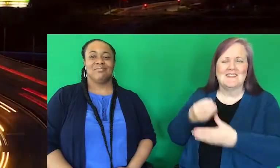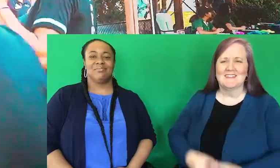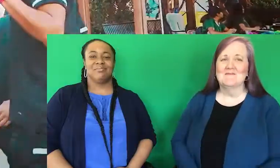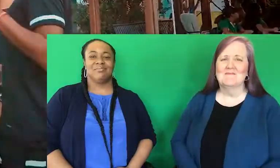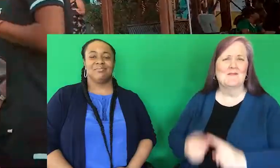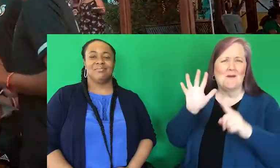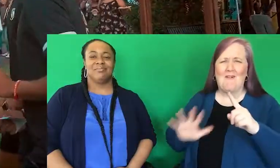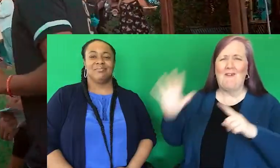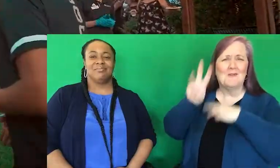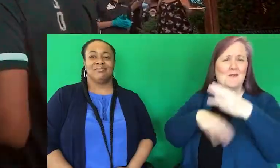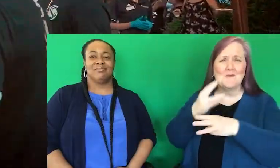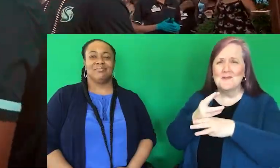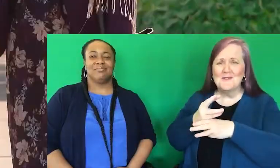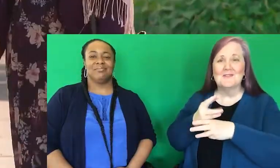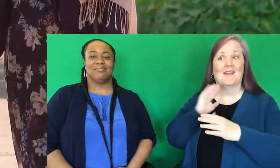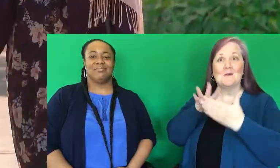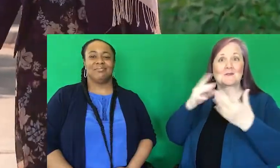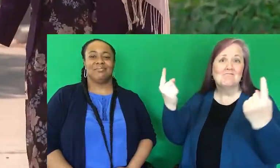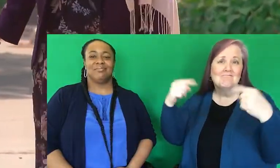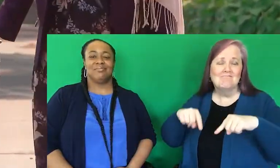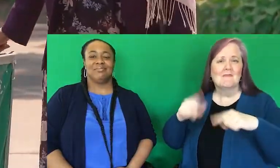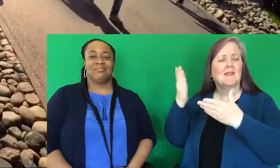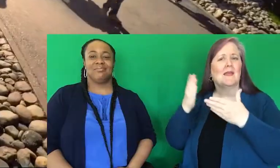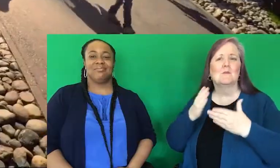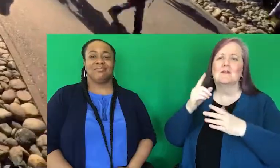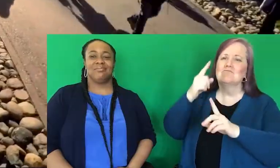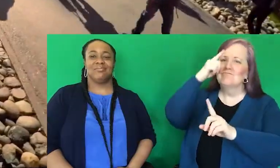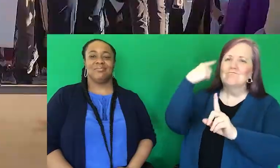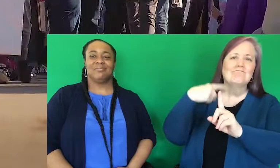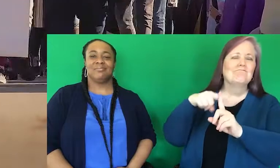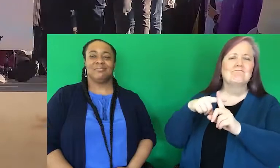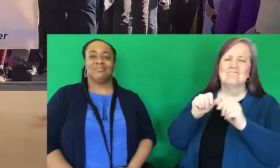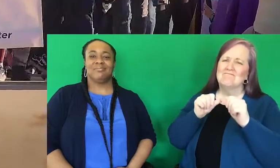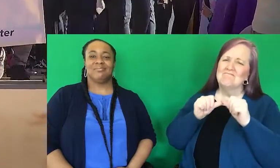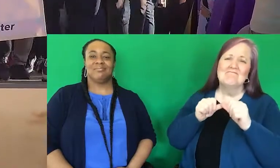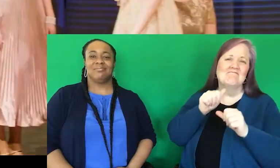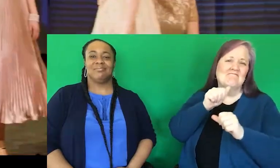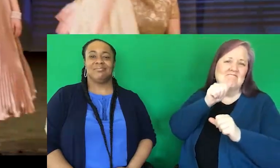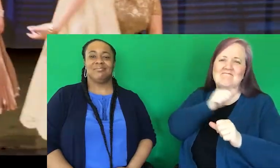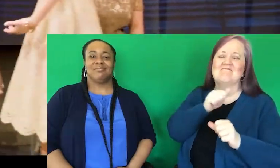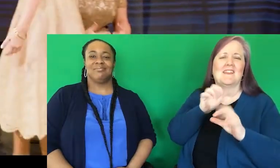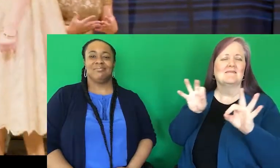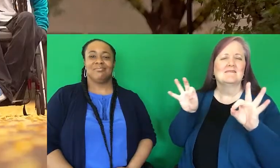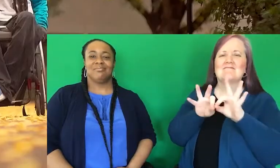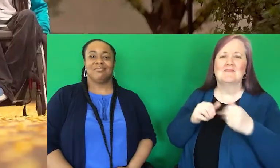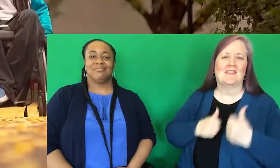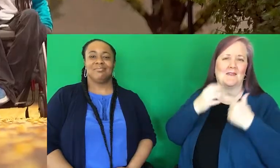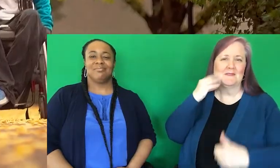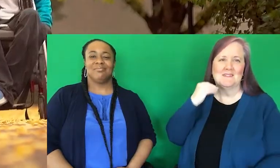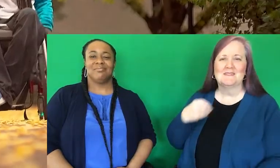economy. Coming from all corners of the world, Sac State students bring promise, tenacity,